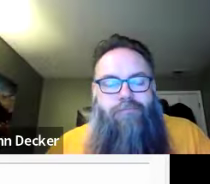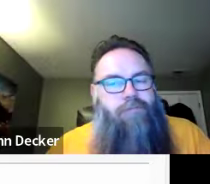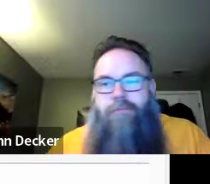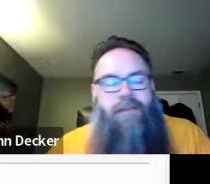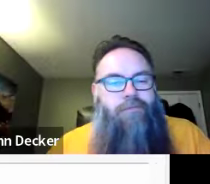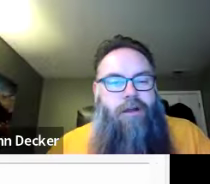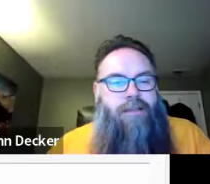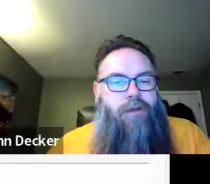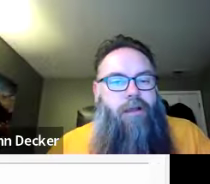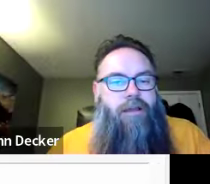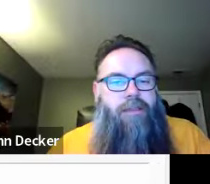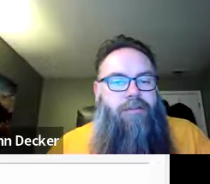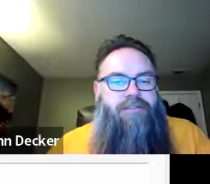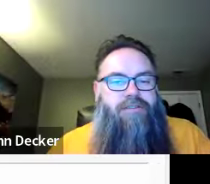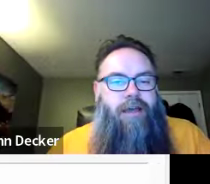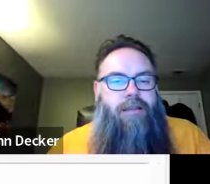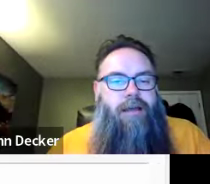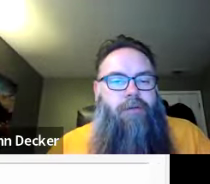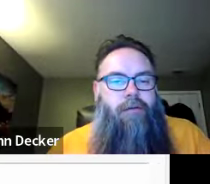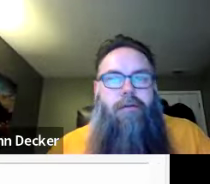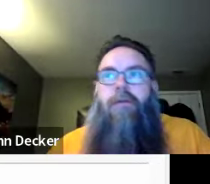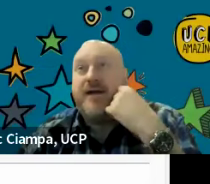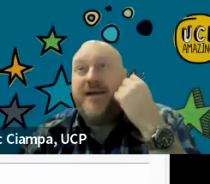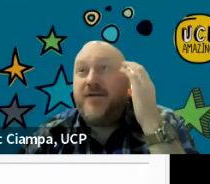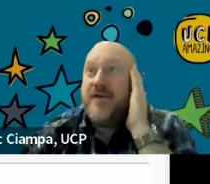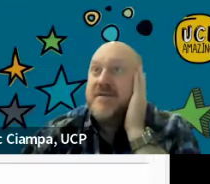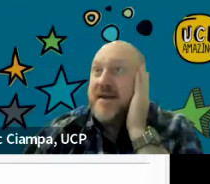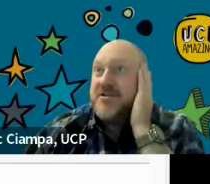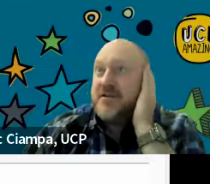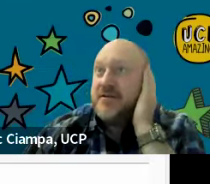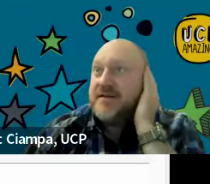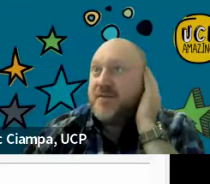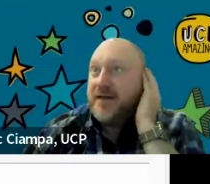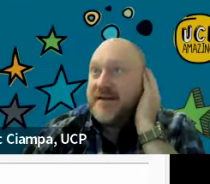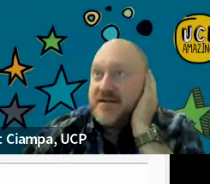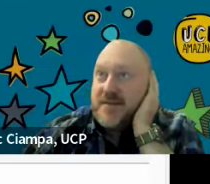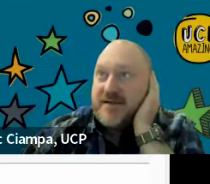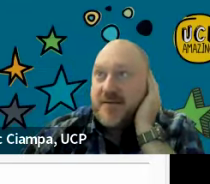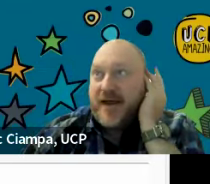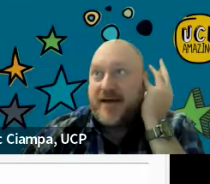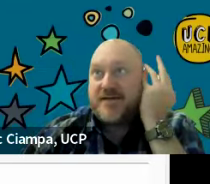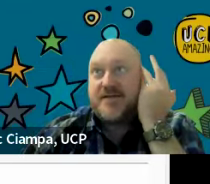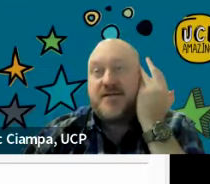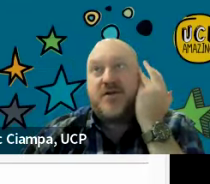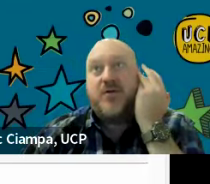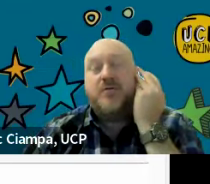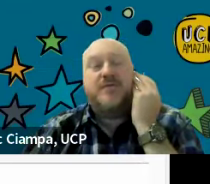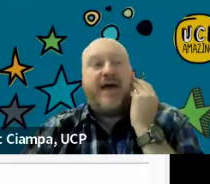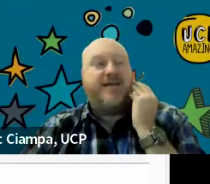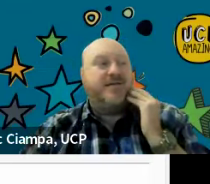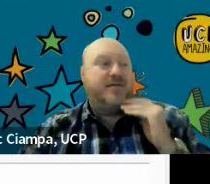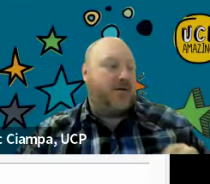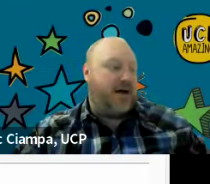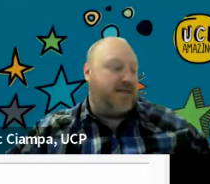right. I had forgot that one. Eric, anything else to add to that one? EVV was mentioned as well as HCBS compliance.